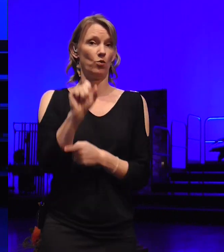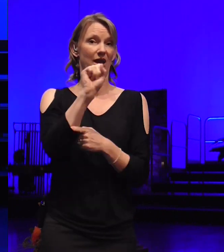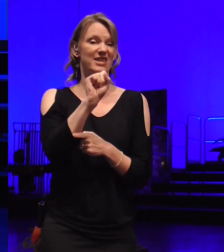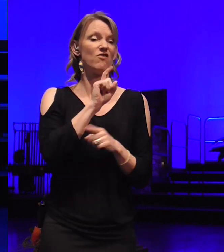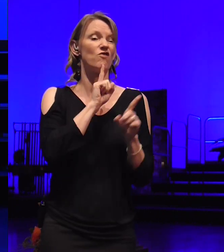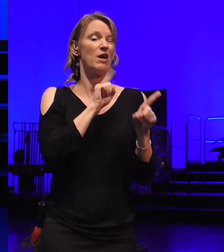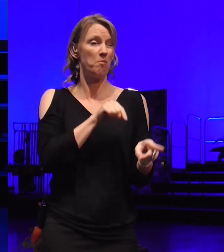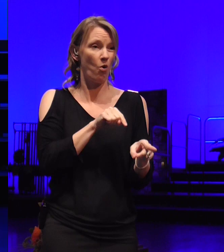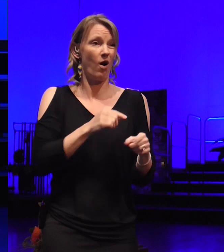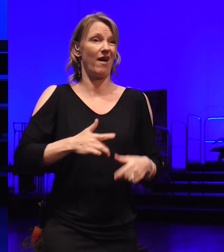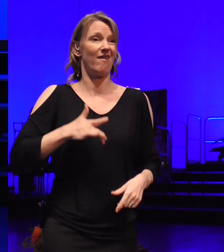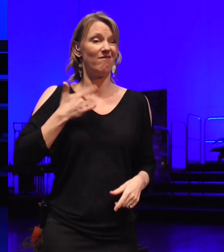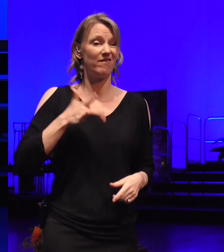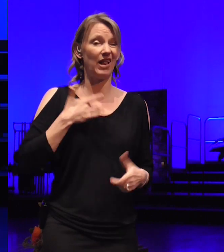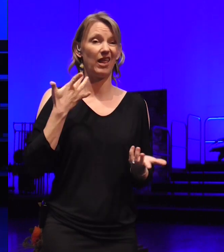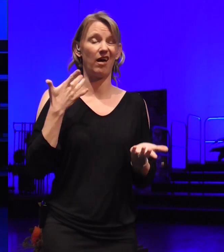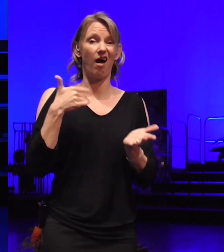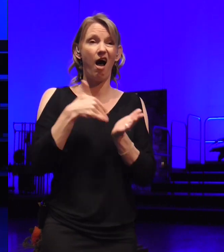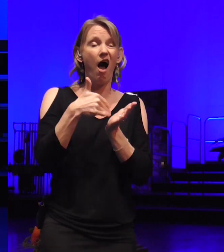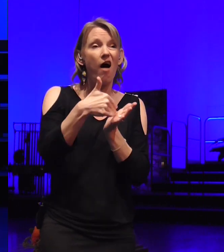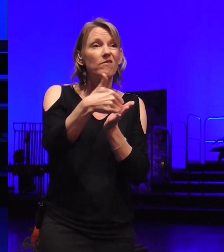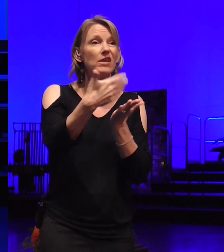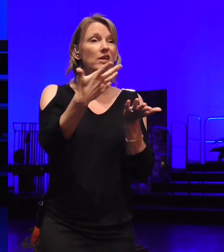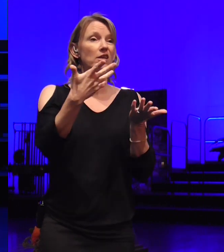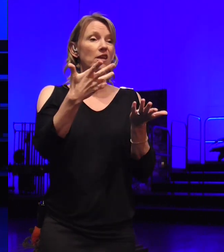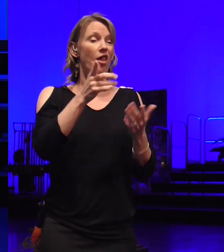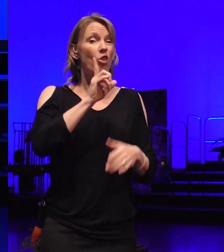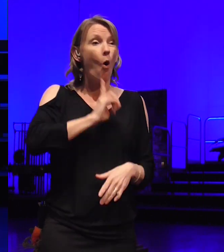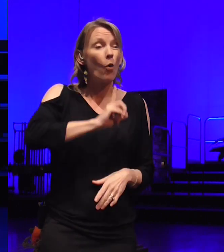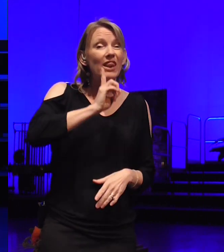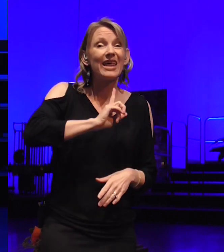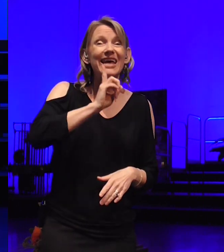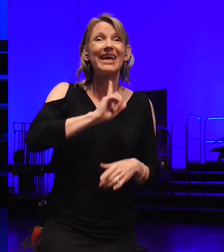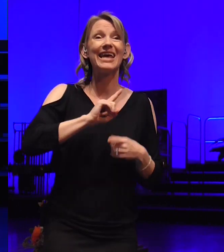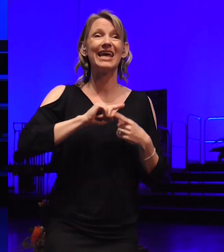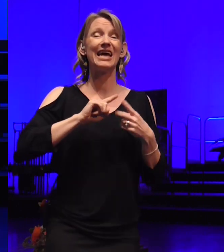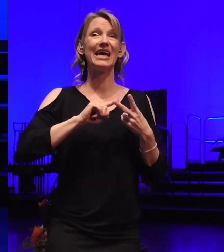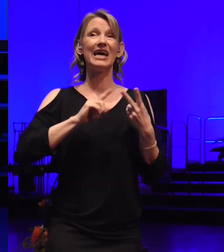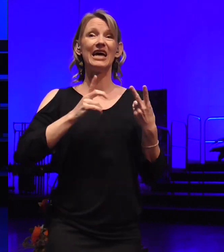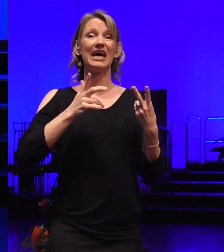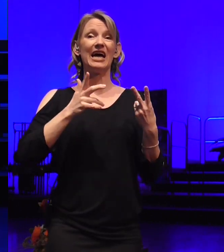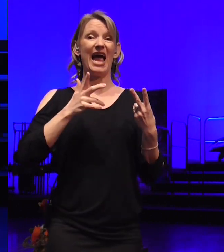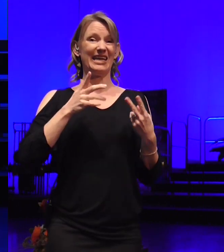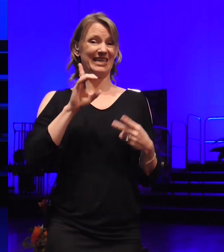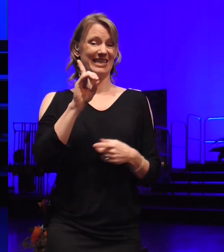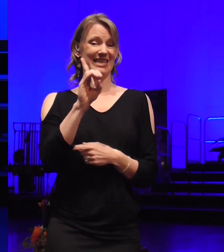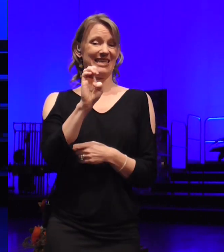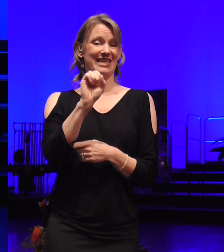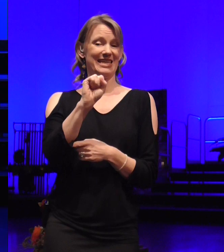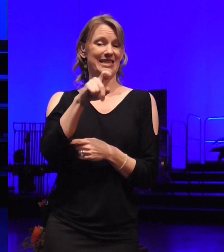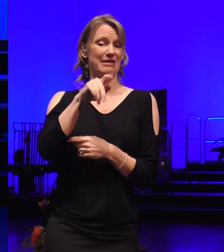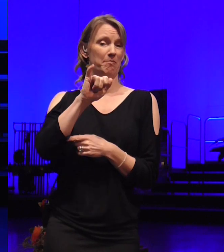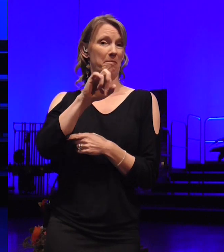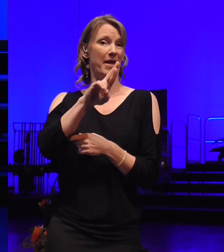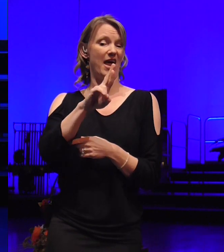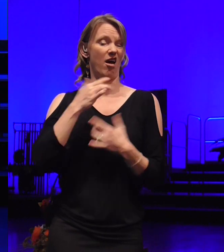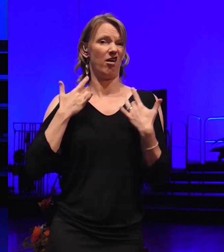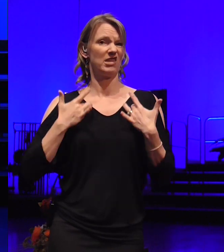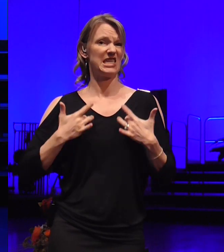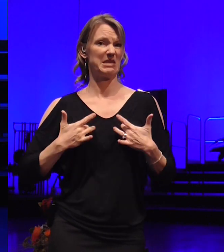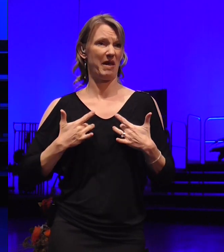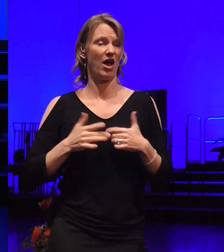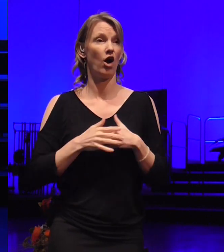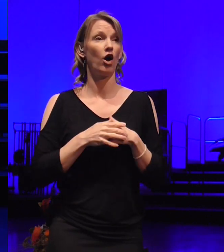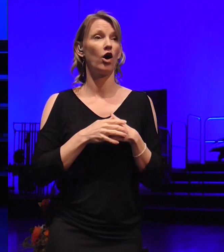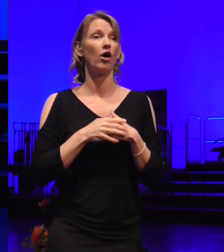States report feeling often feelings of loneliness and even despair. And